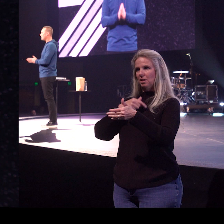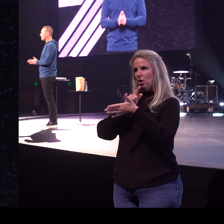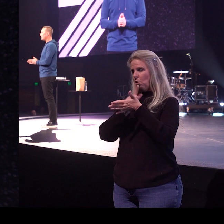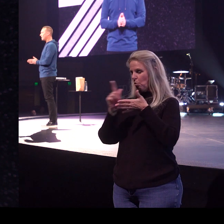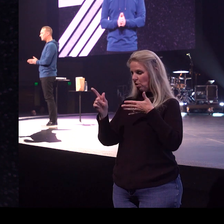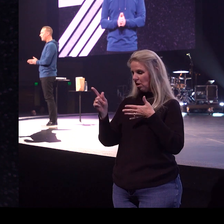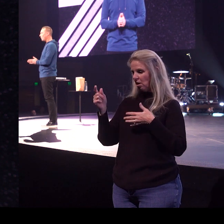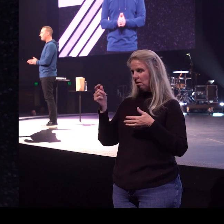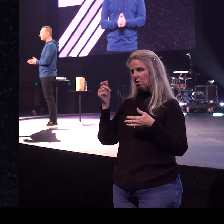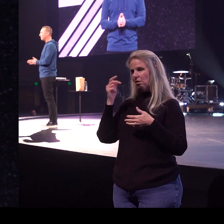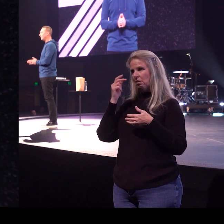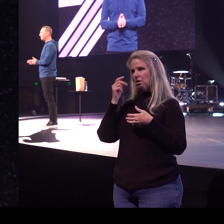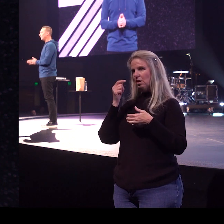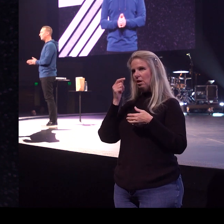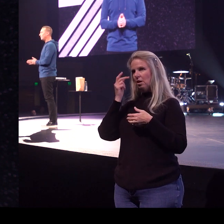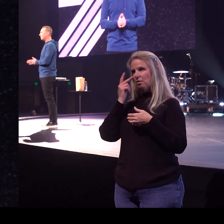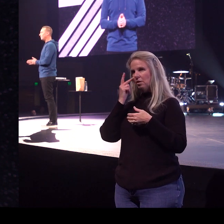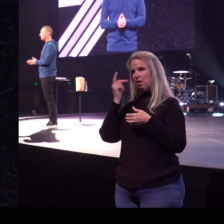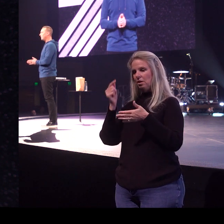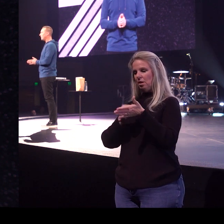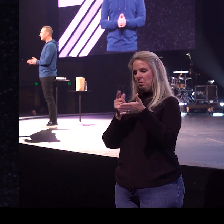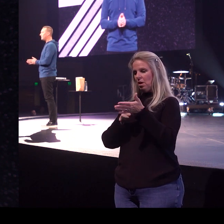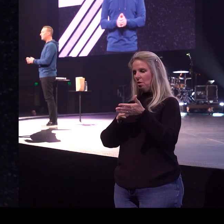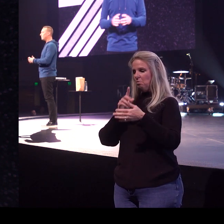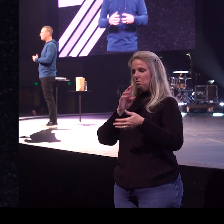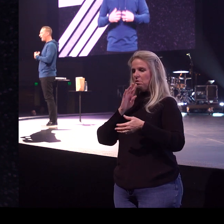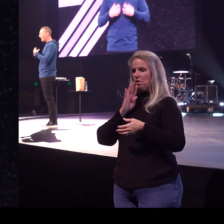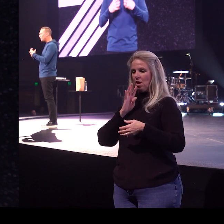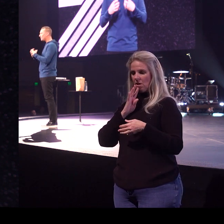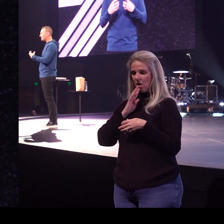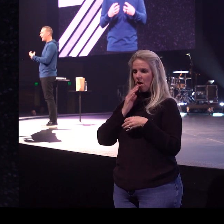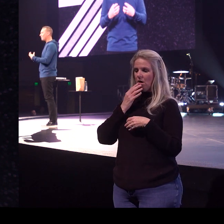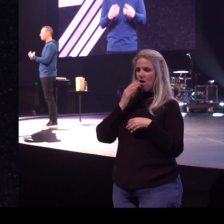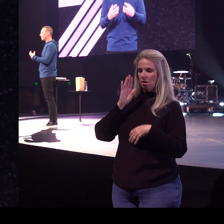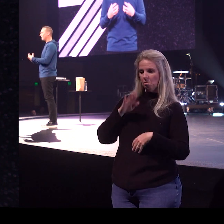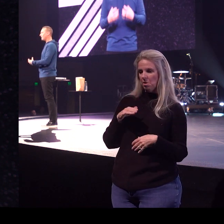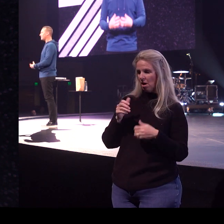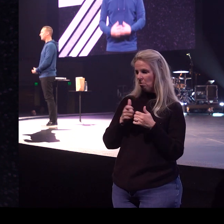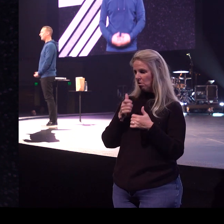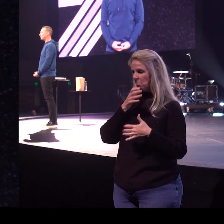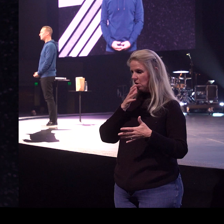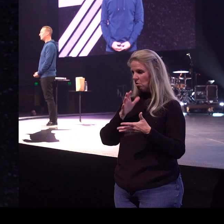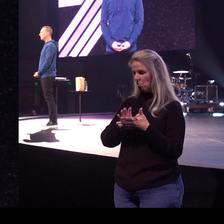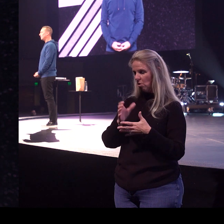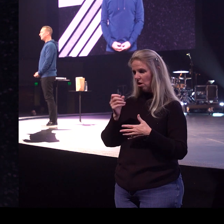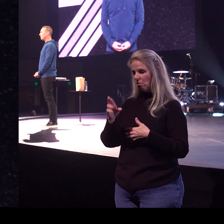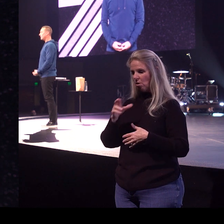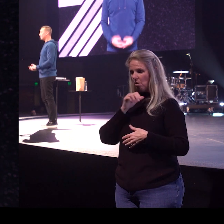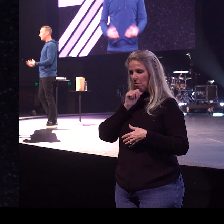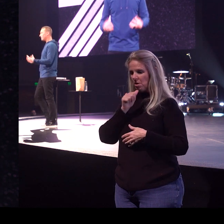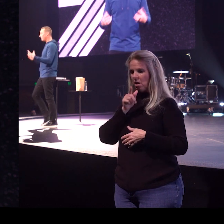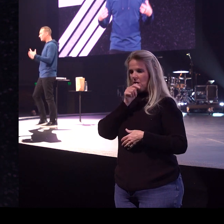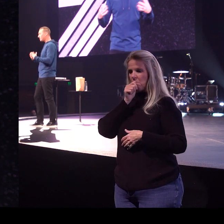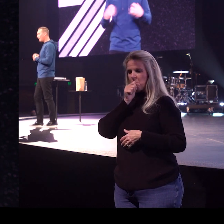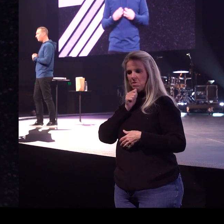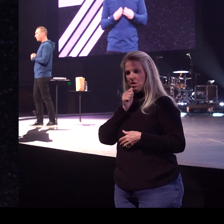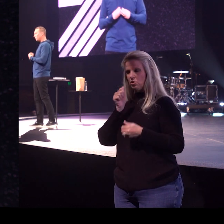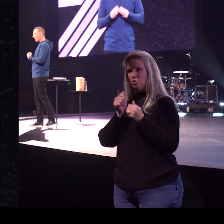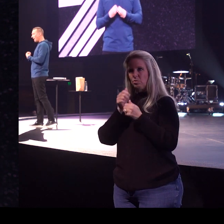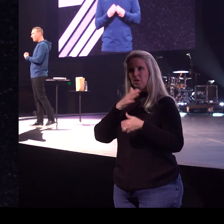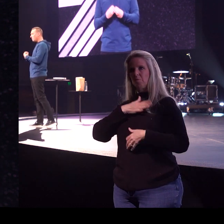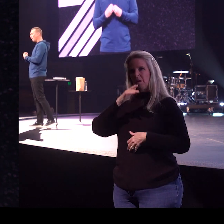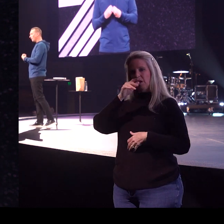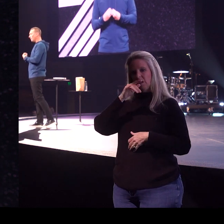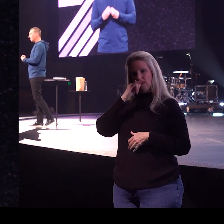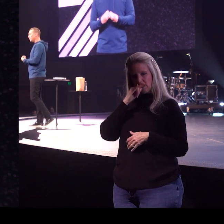see sometimes how I talk to my wife, you got to see the impatience I have with my kids on occasion, you got to see just how